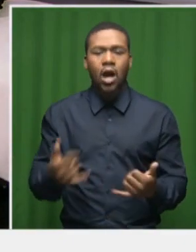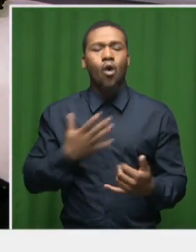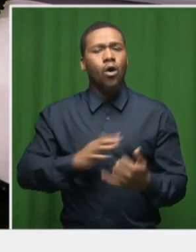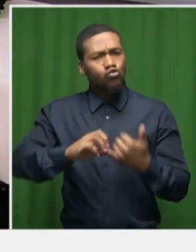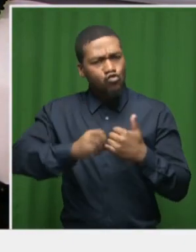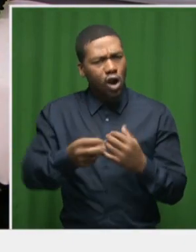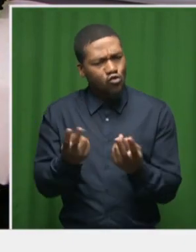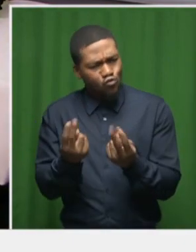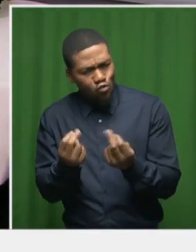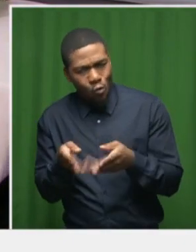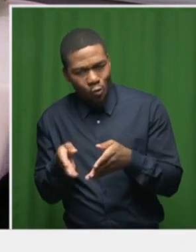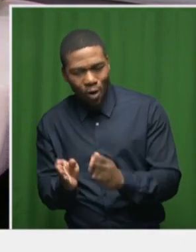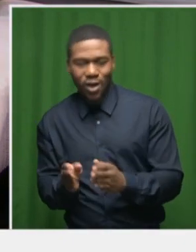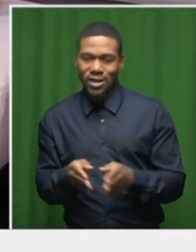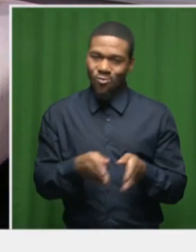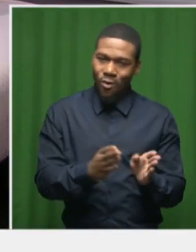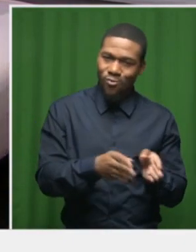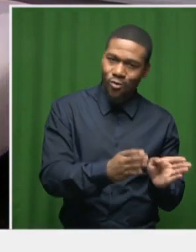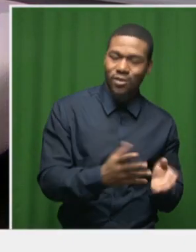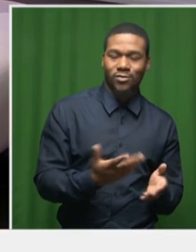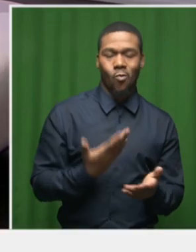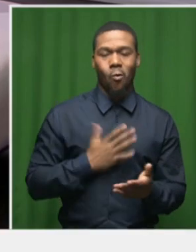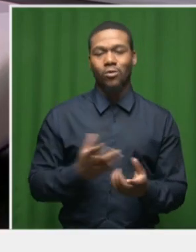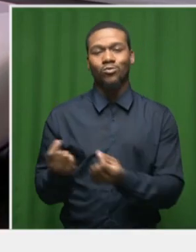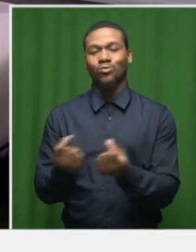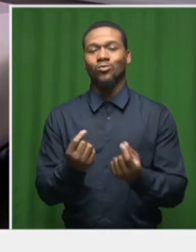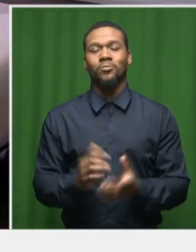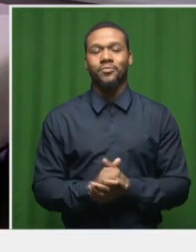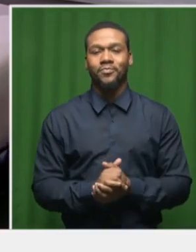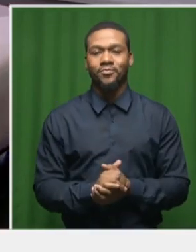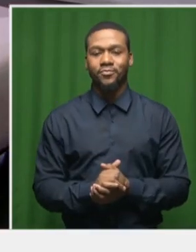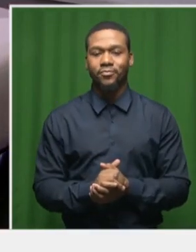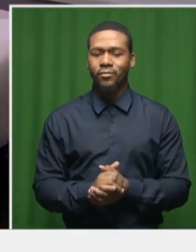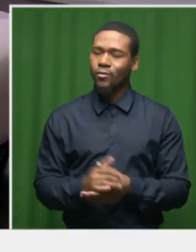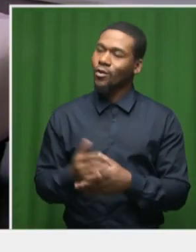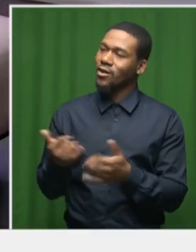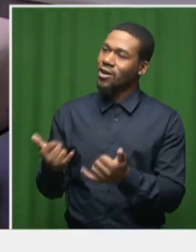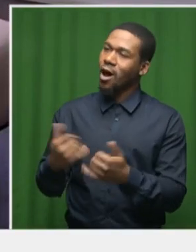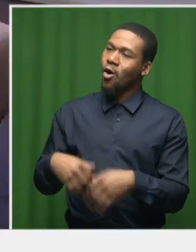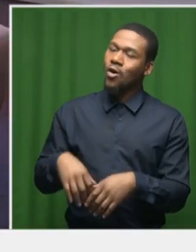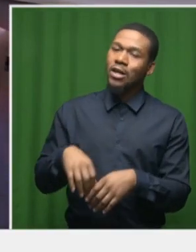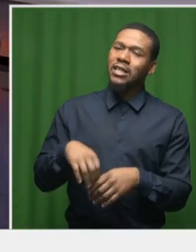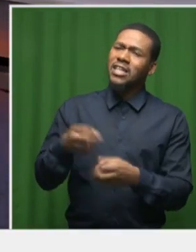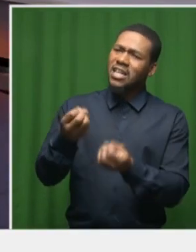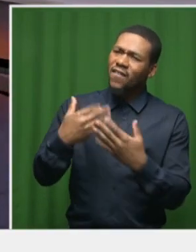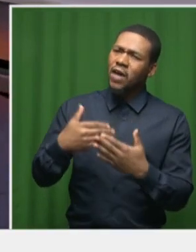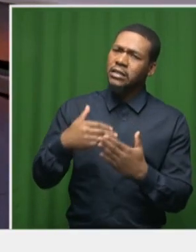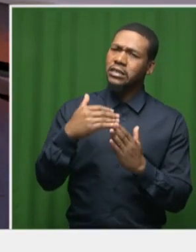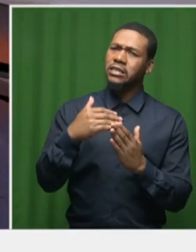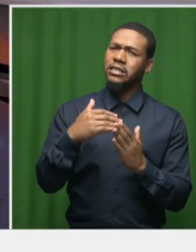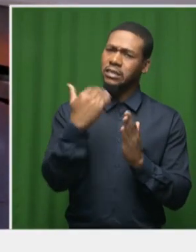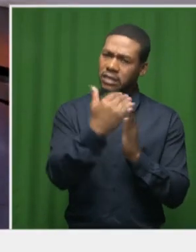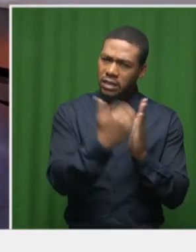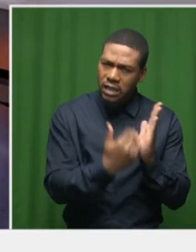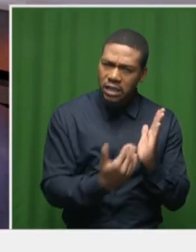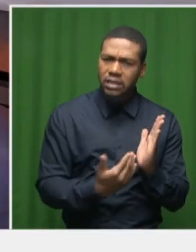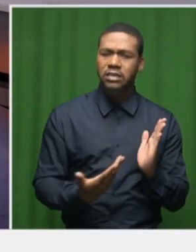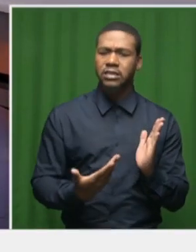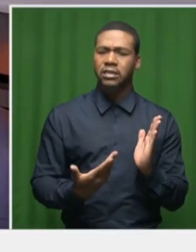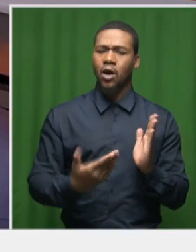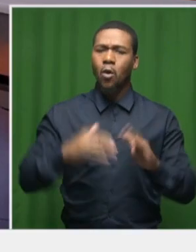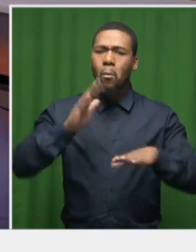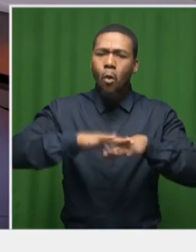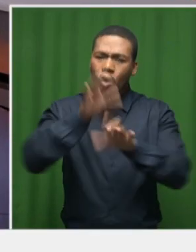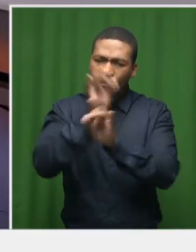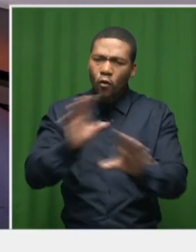textile. Physical, tactile work. All right, give us details, Sara, of Open Studios. Where to from here? How long are